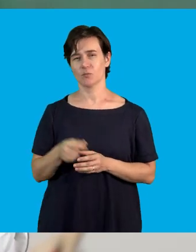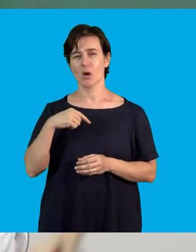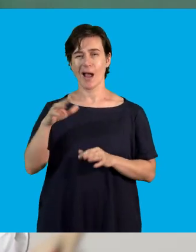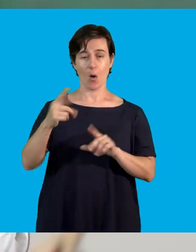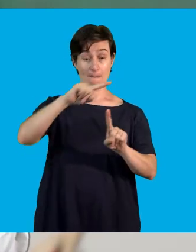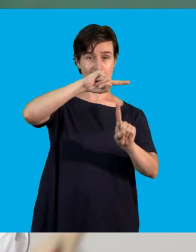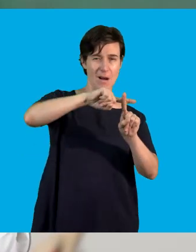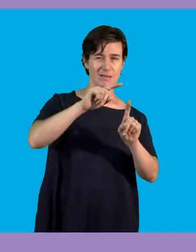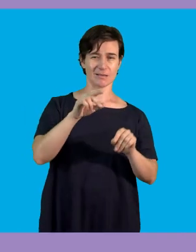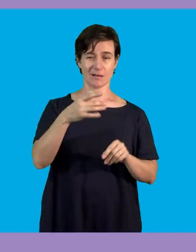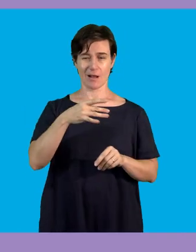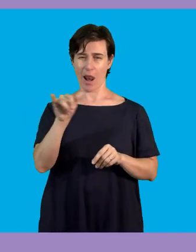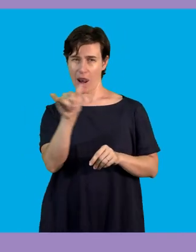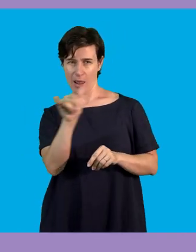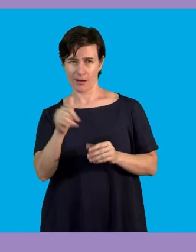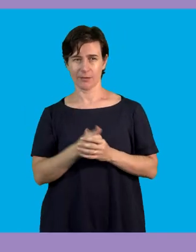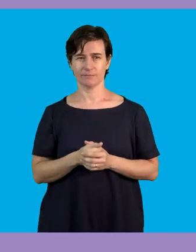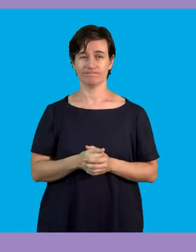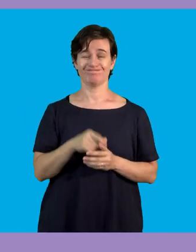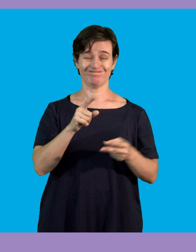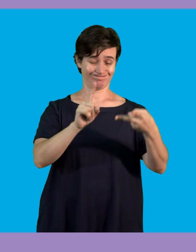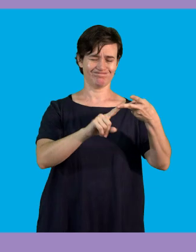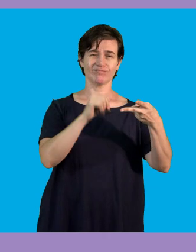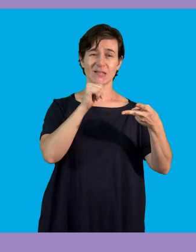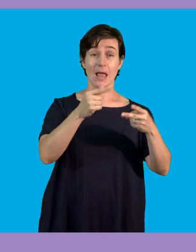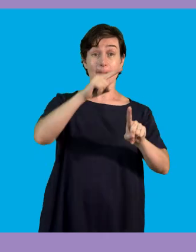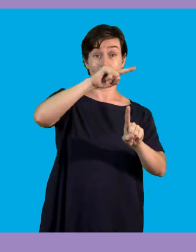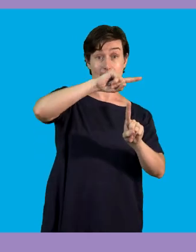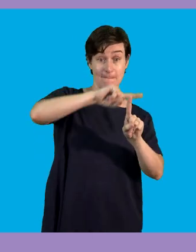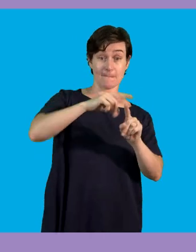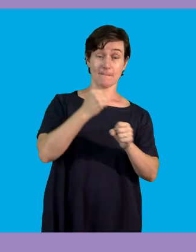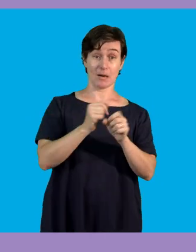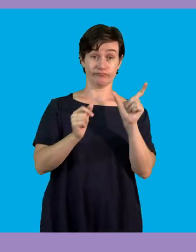add like terms. Question says, add the following expression.